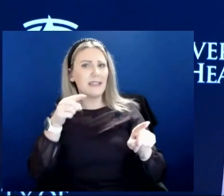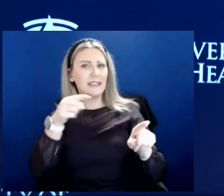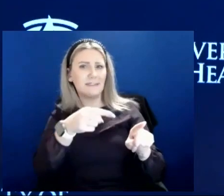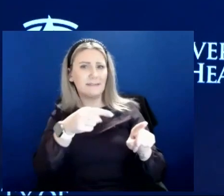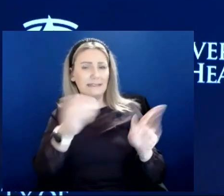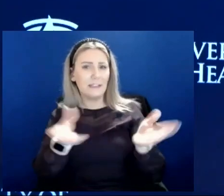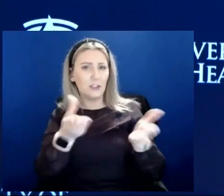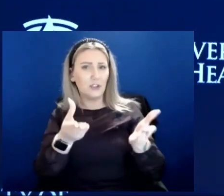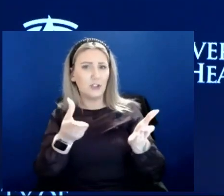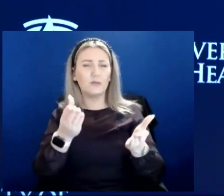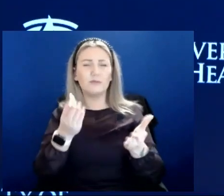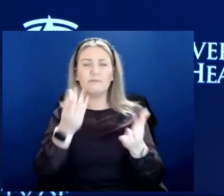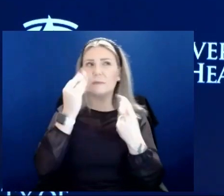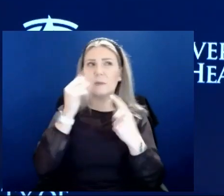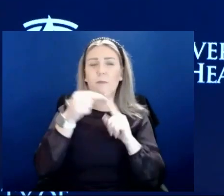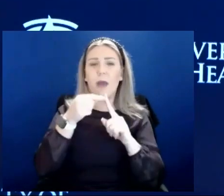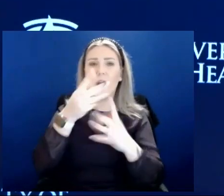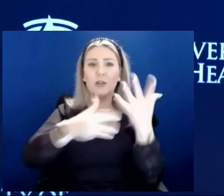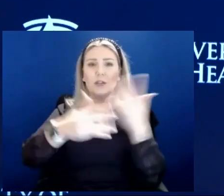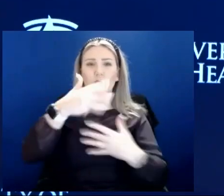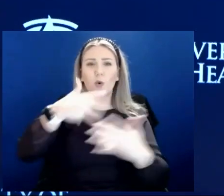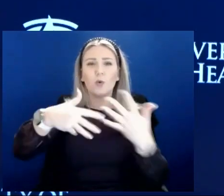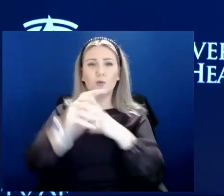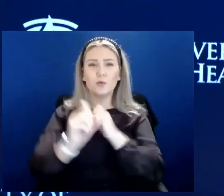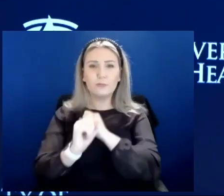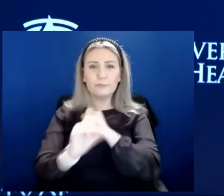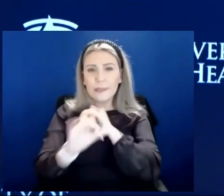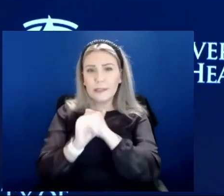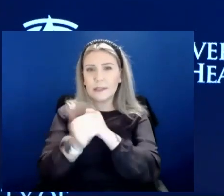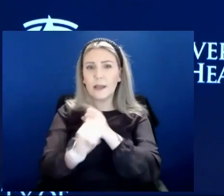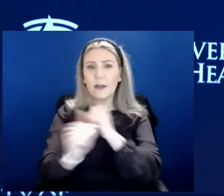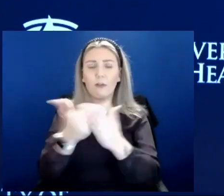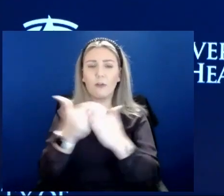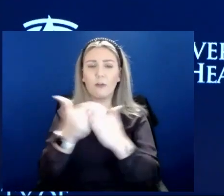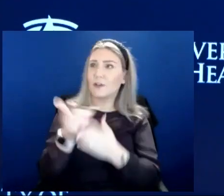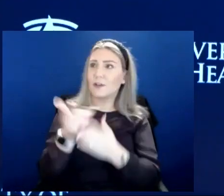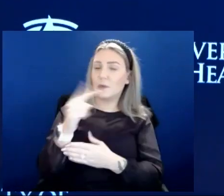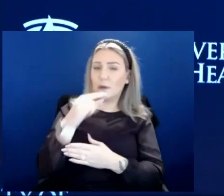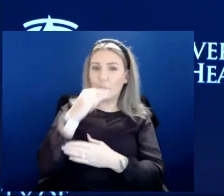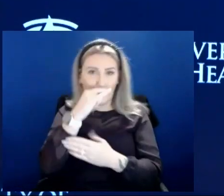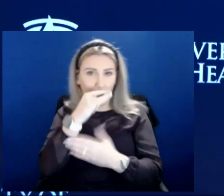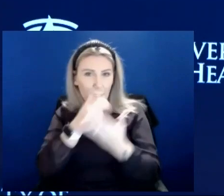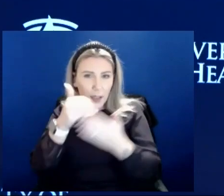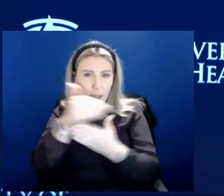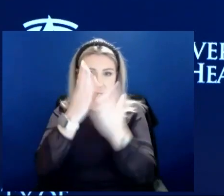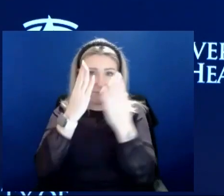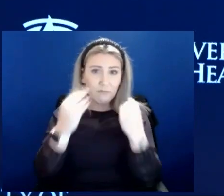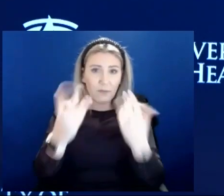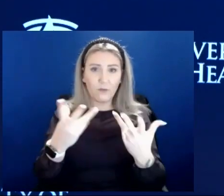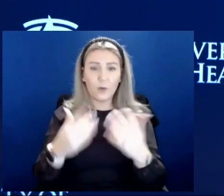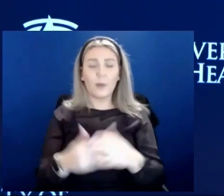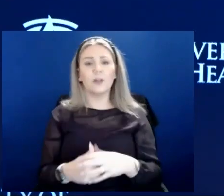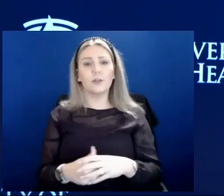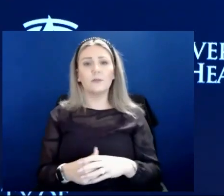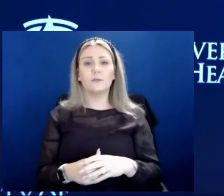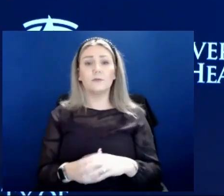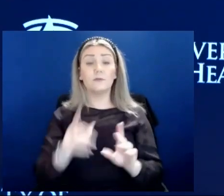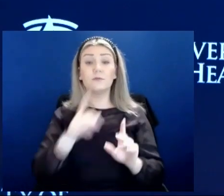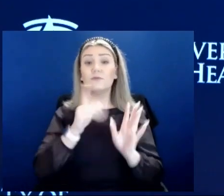media and other media types where kids get their information from. And so it is very important that